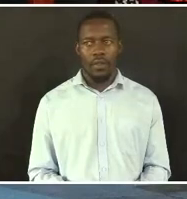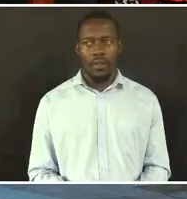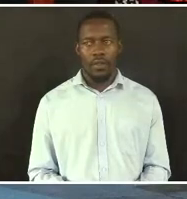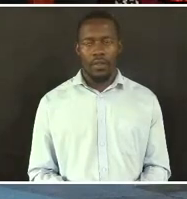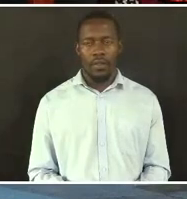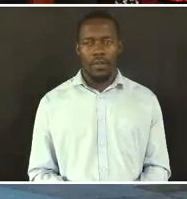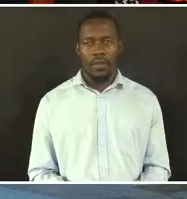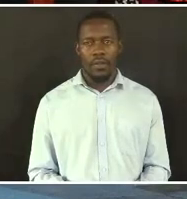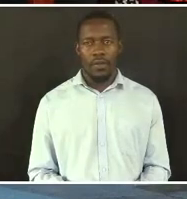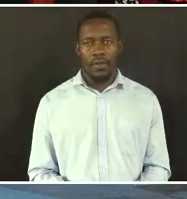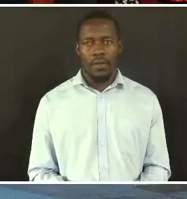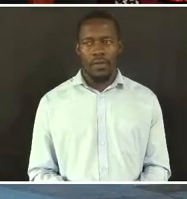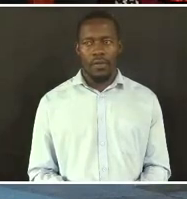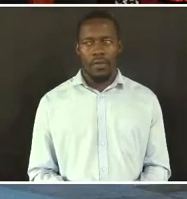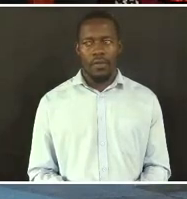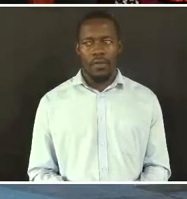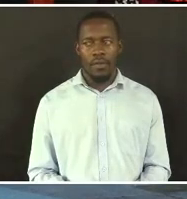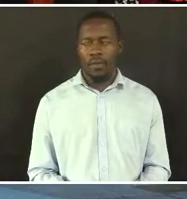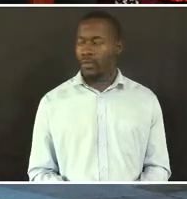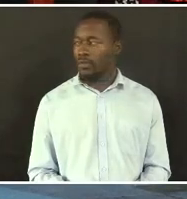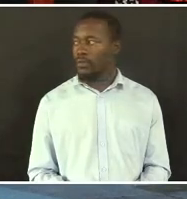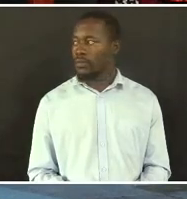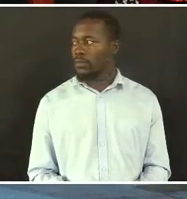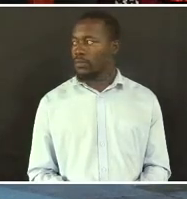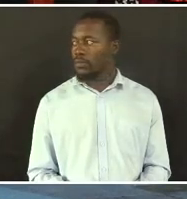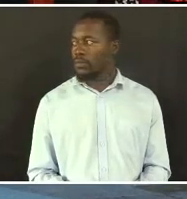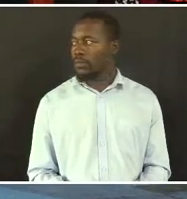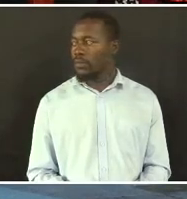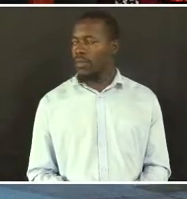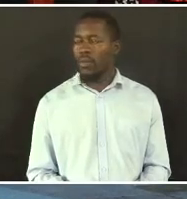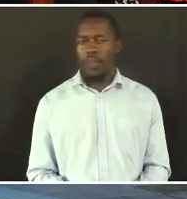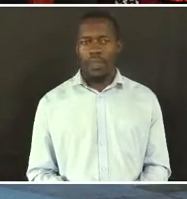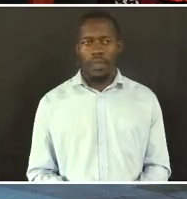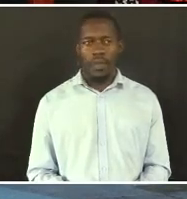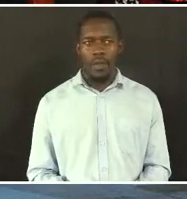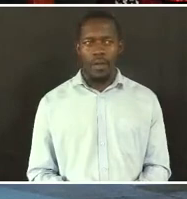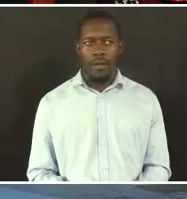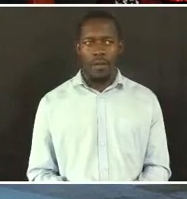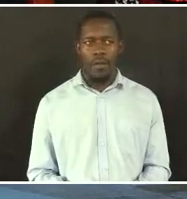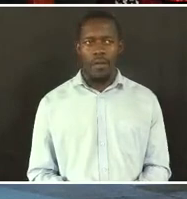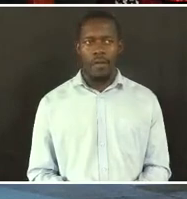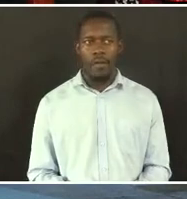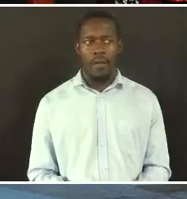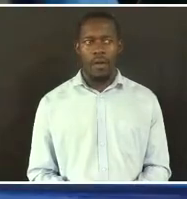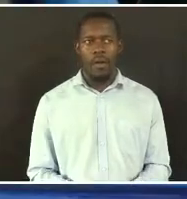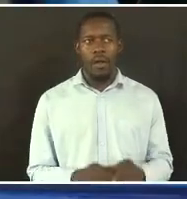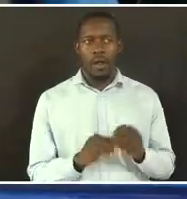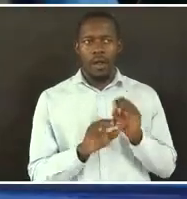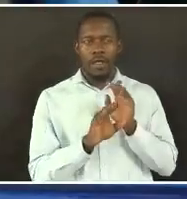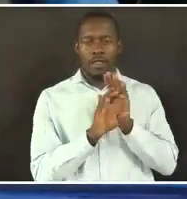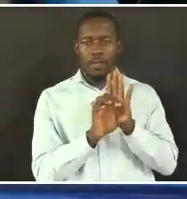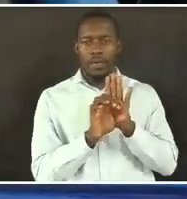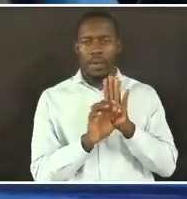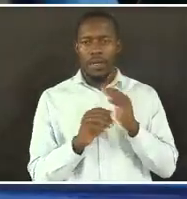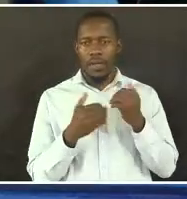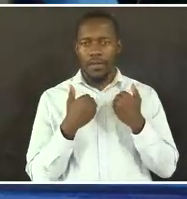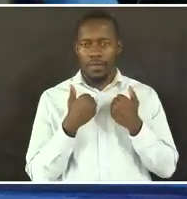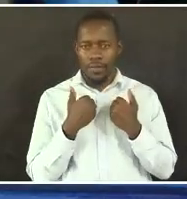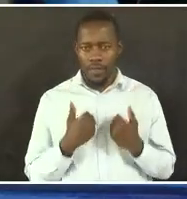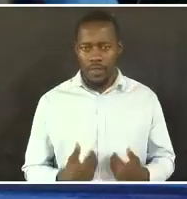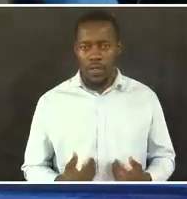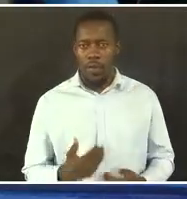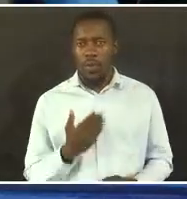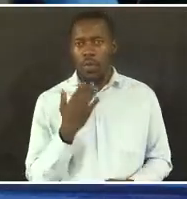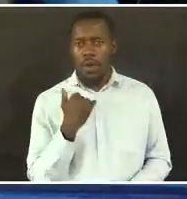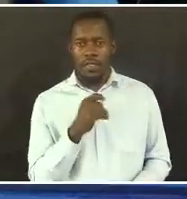read. This kind of material he needs to read, or he needs his pastor to come and speak to him.